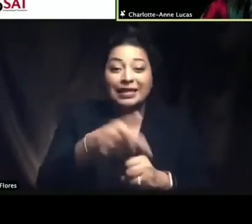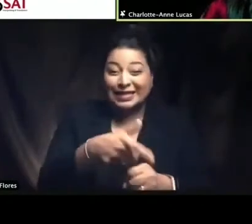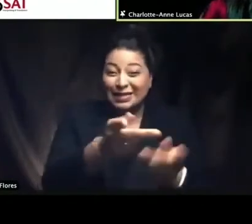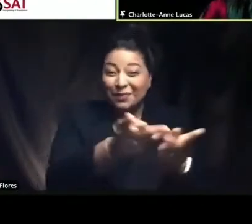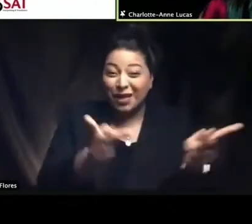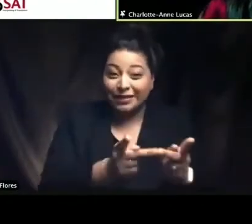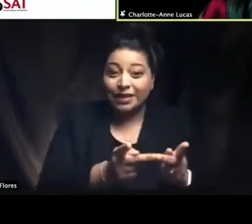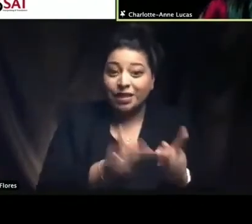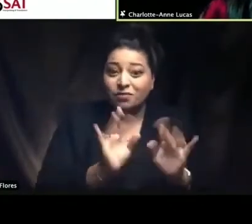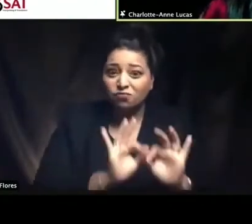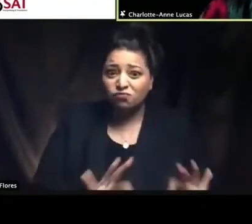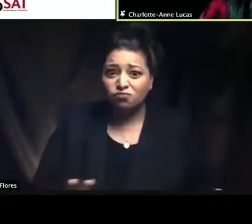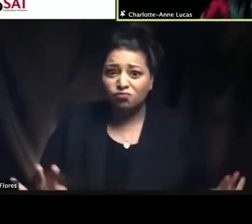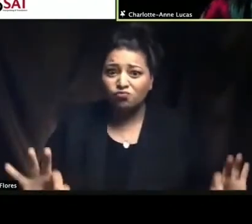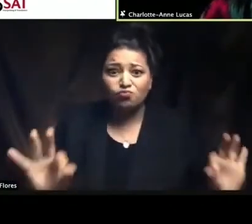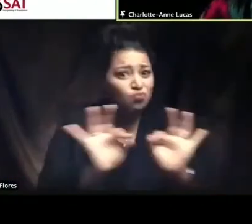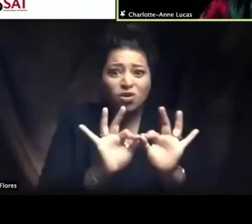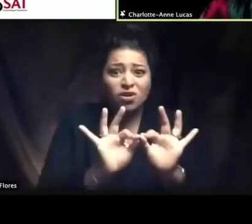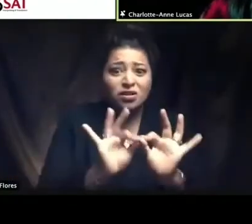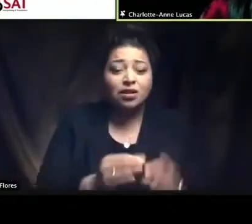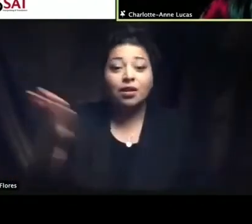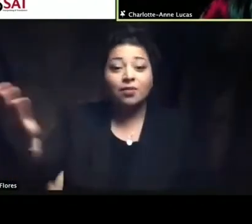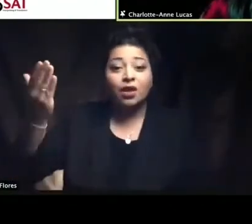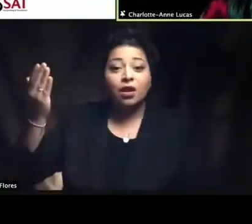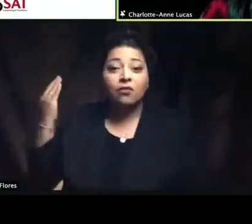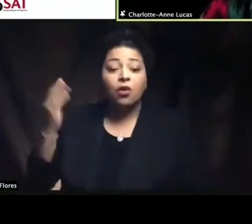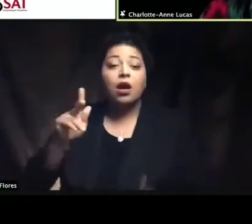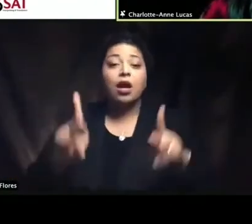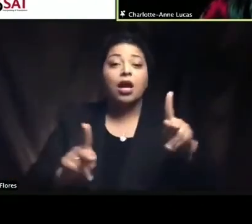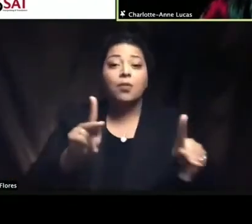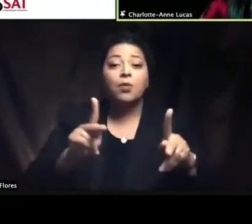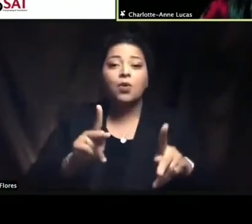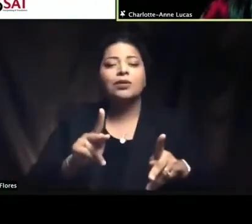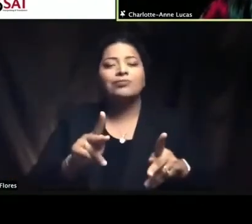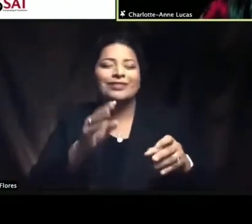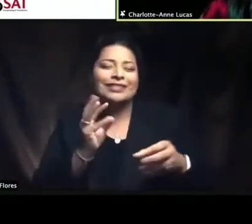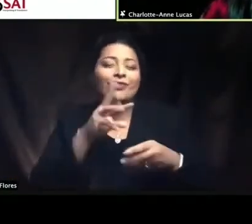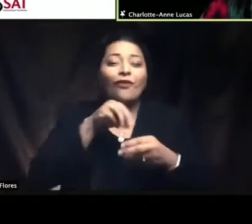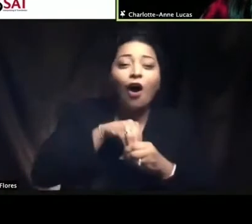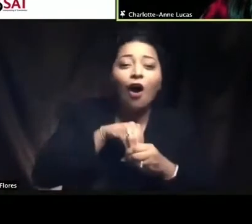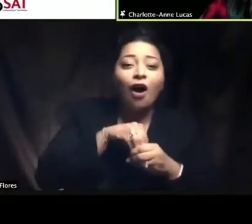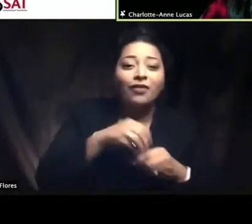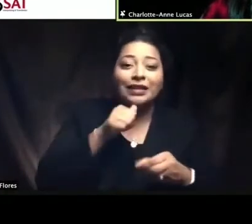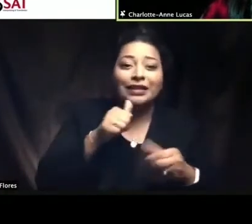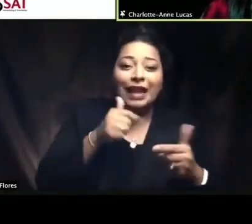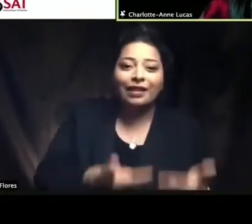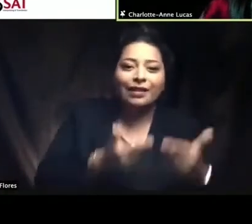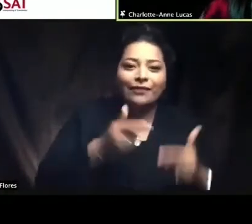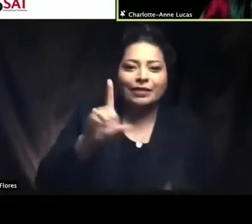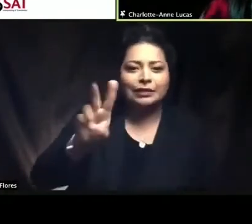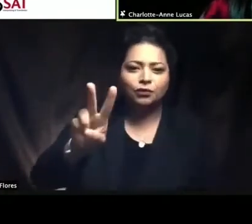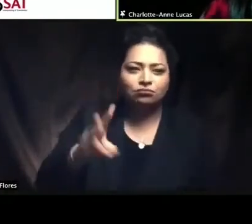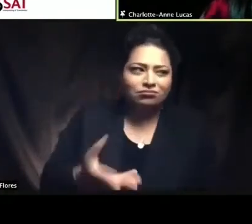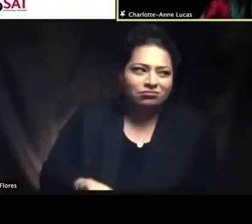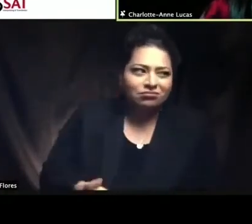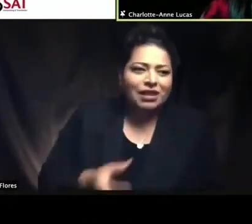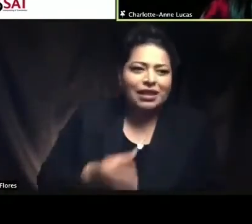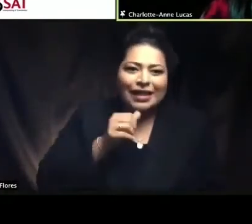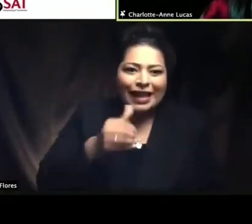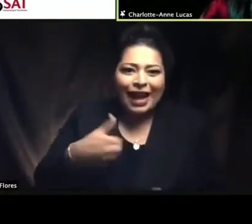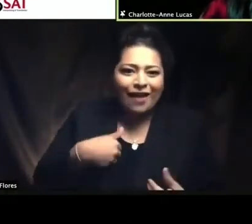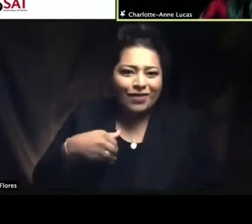critical. And in the past, sometimes people who have filled those positions have either not lived in District 2, not had